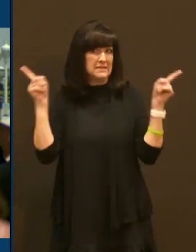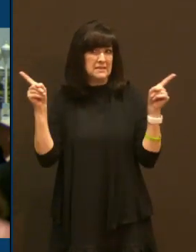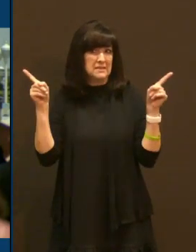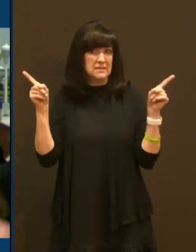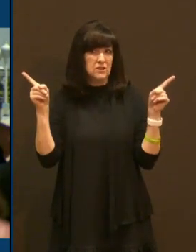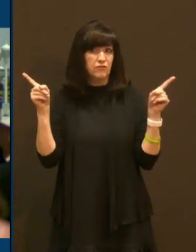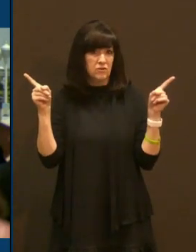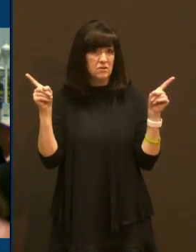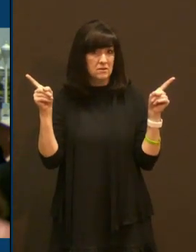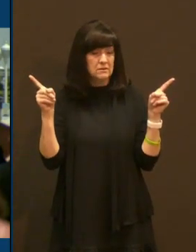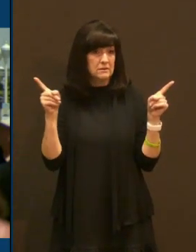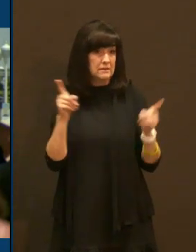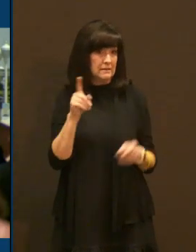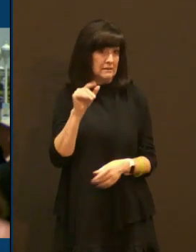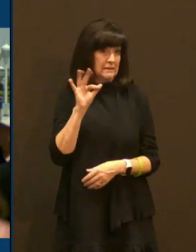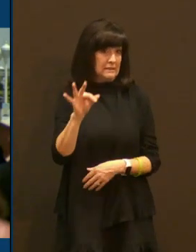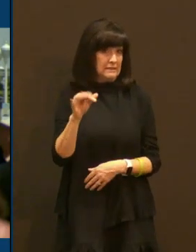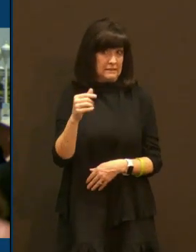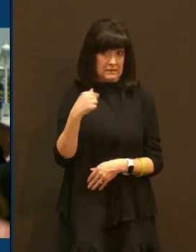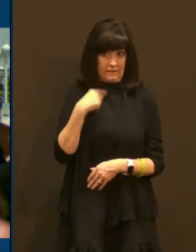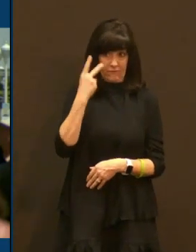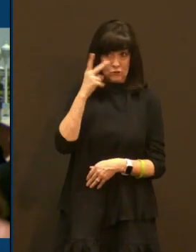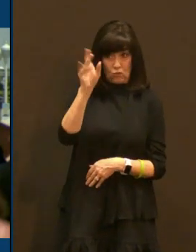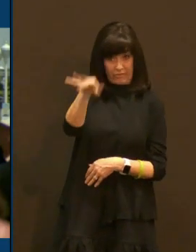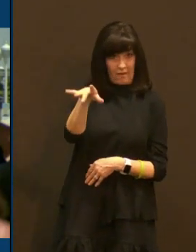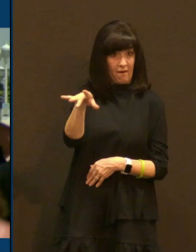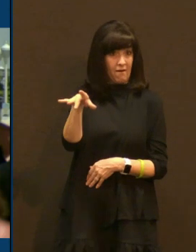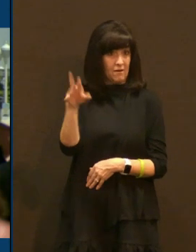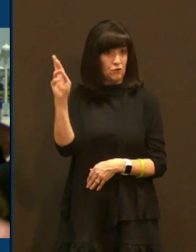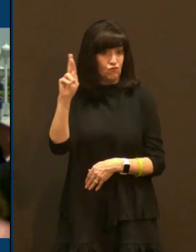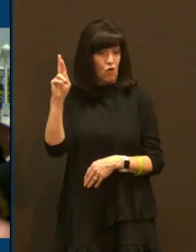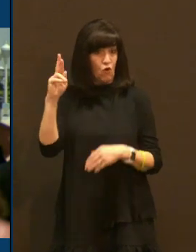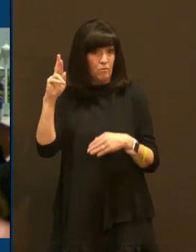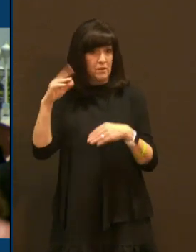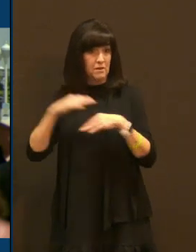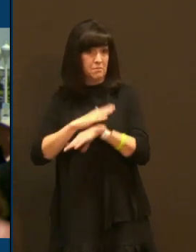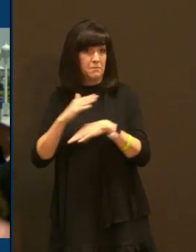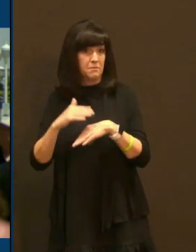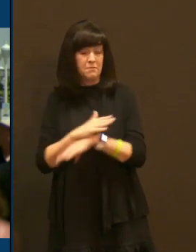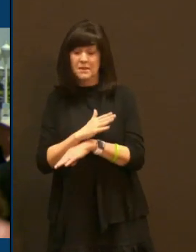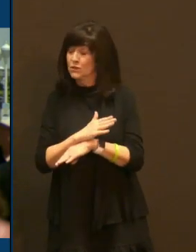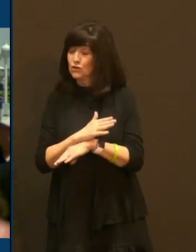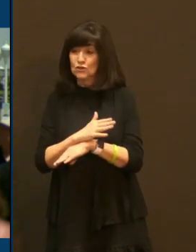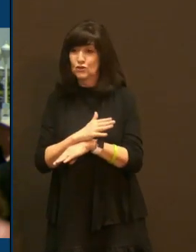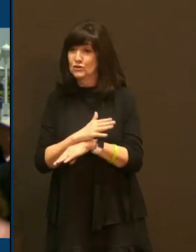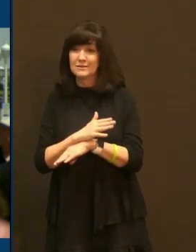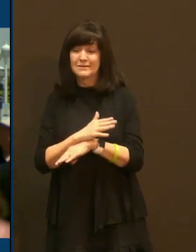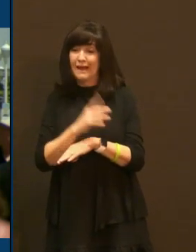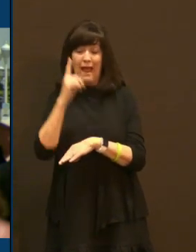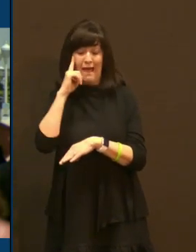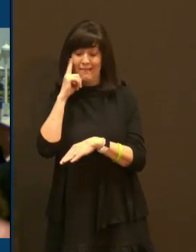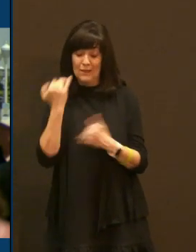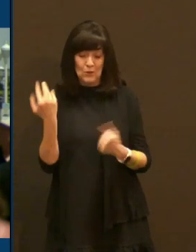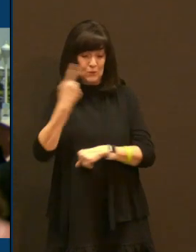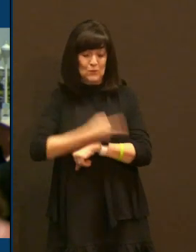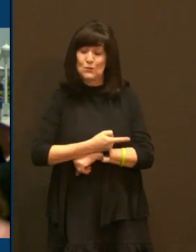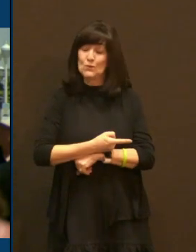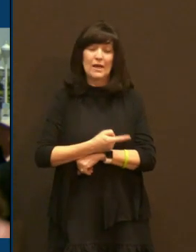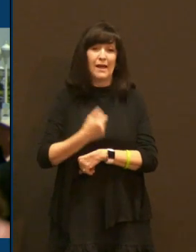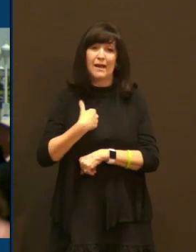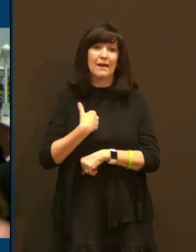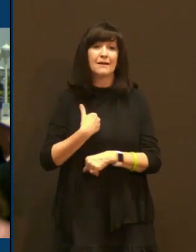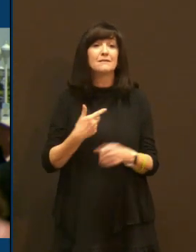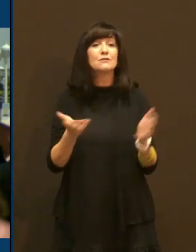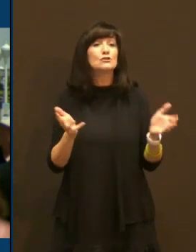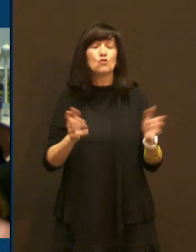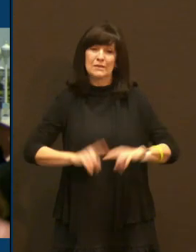If I had seen this yesterday on the boardwalk in Rehoboth, we would have been having a really hard discussion today, I think.